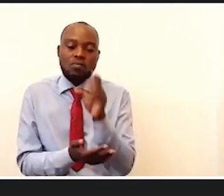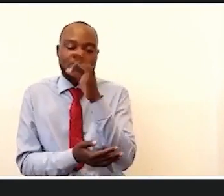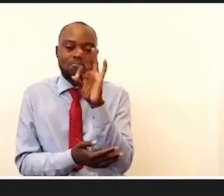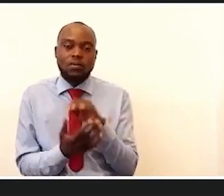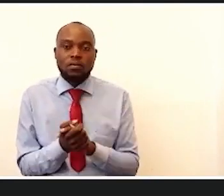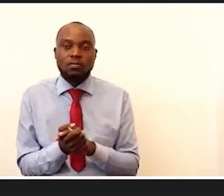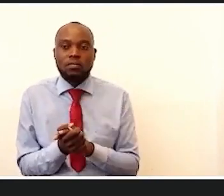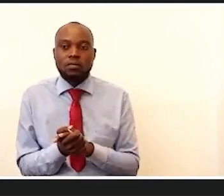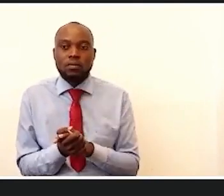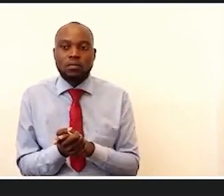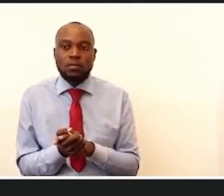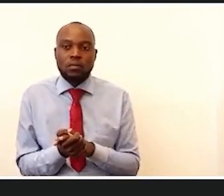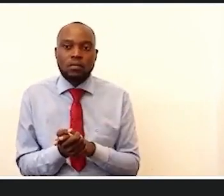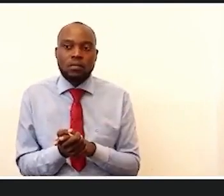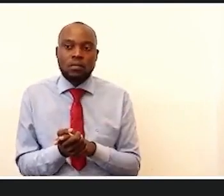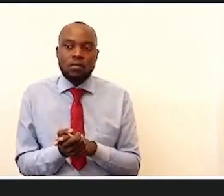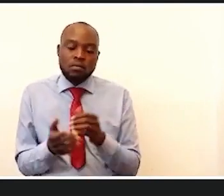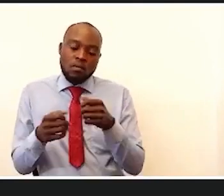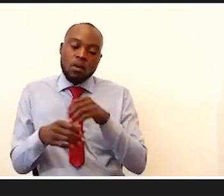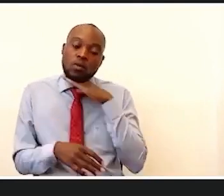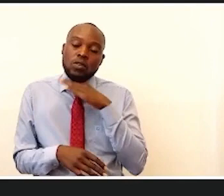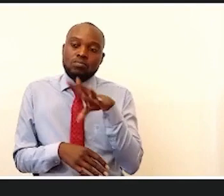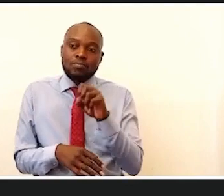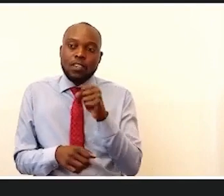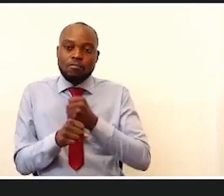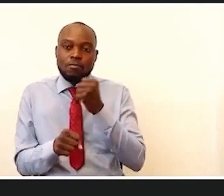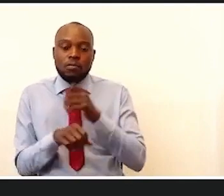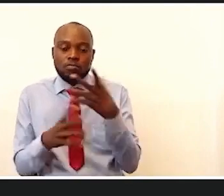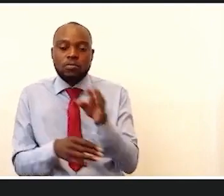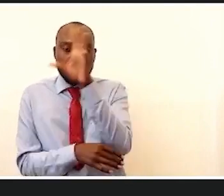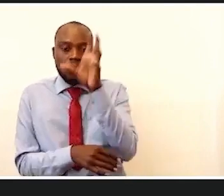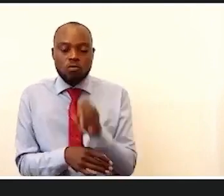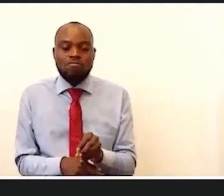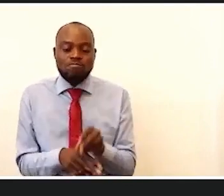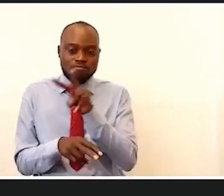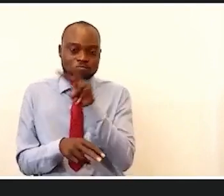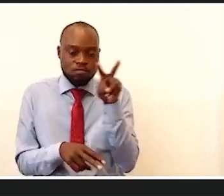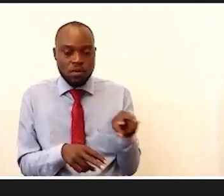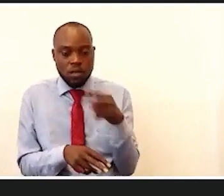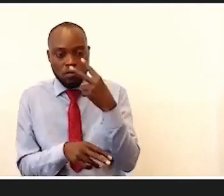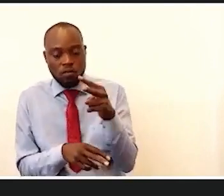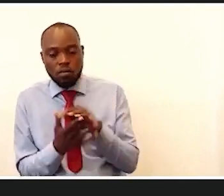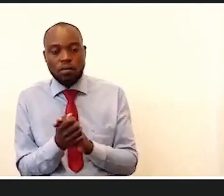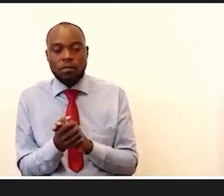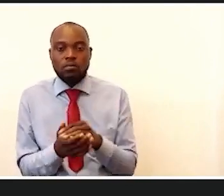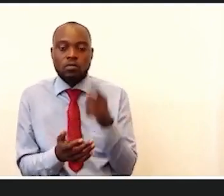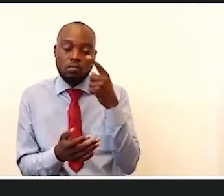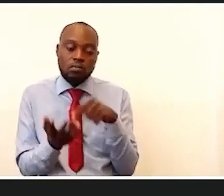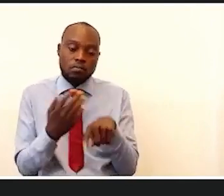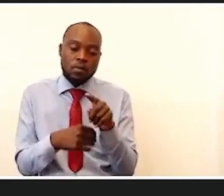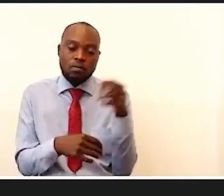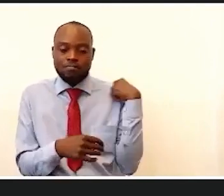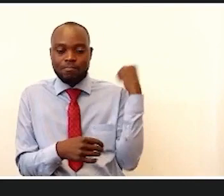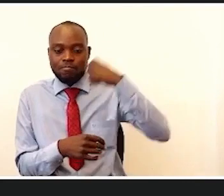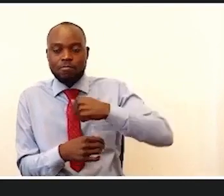and you are able to get even a fraction of that lodged with the Africa Monetary Fund, and you got big actors like Nigeria,